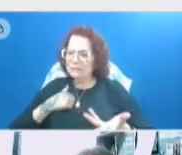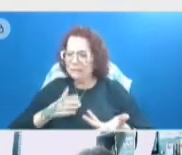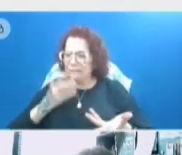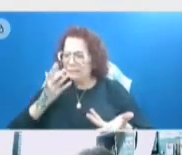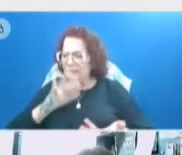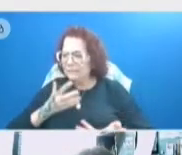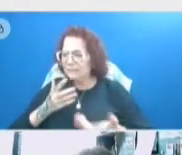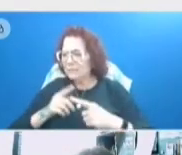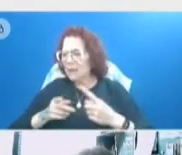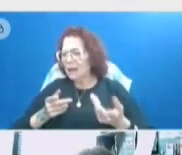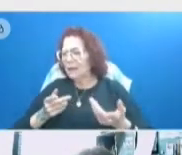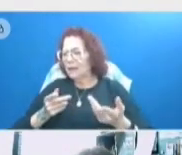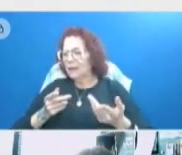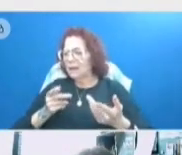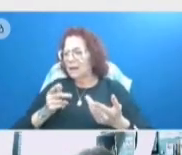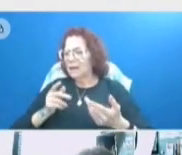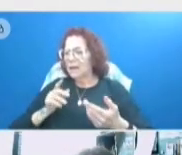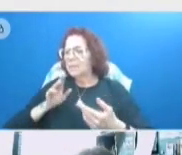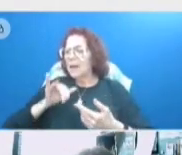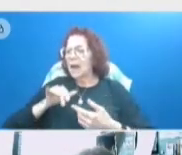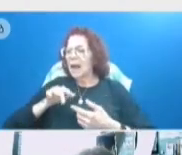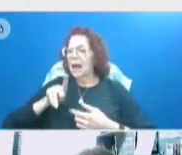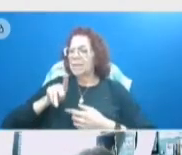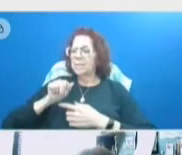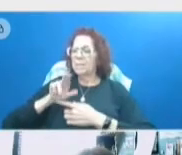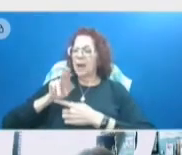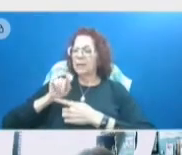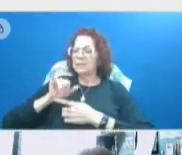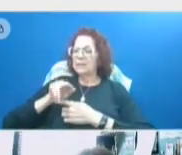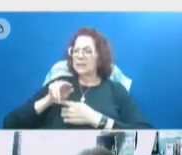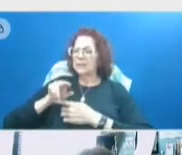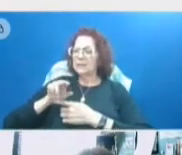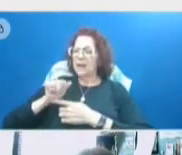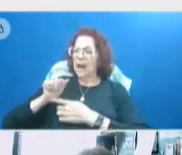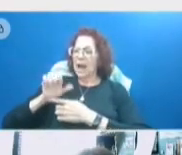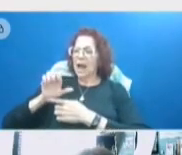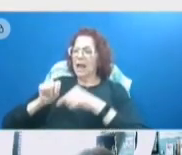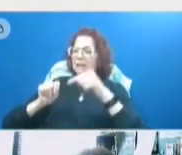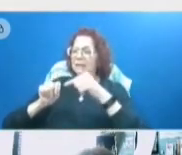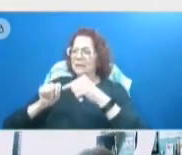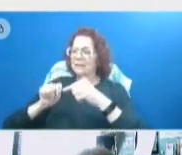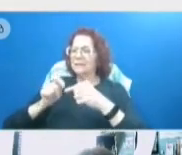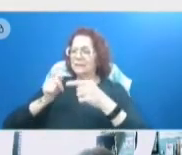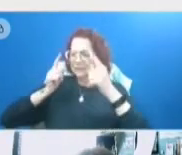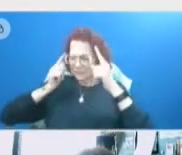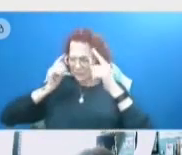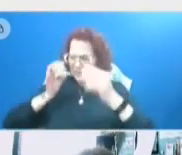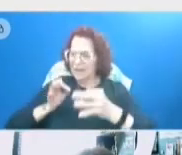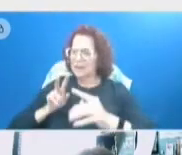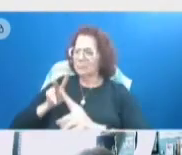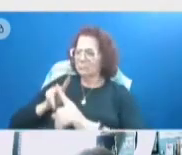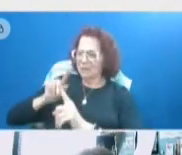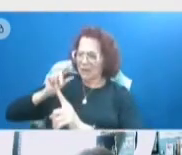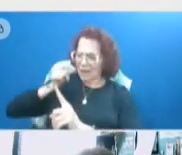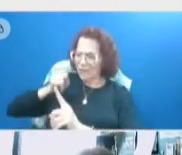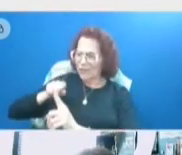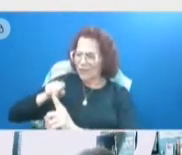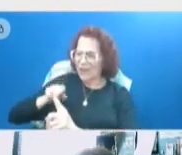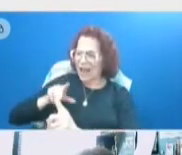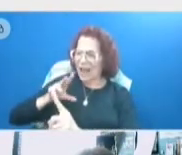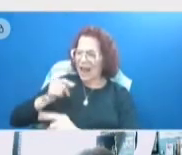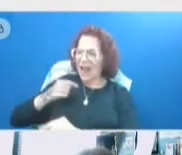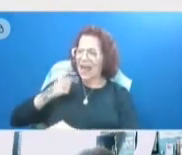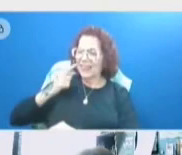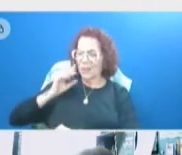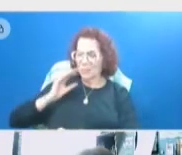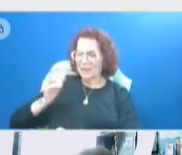actor. It's appointed by the governor. It's now going to be approved by the Assembly and the Senate, both controlled by the Democrats.